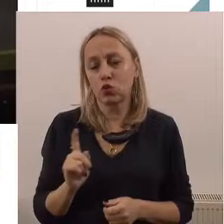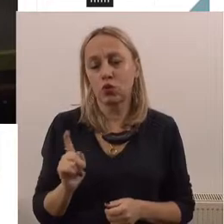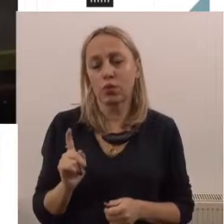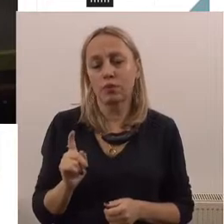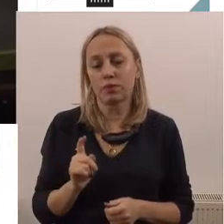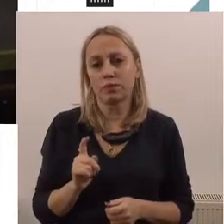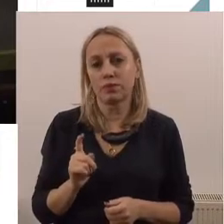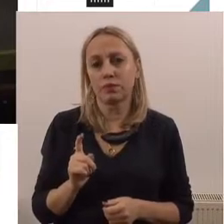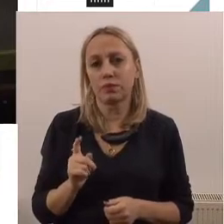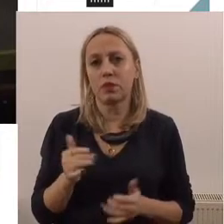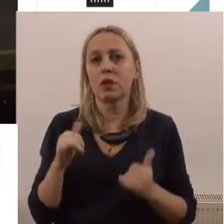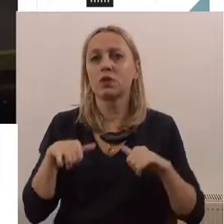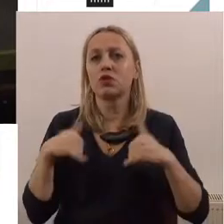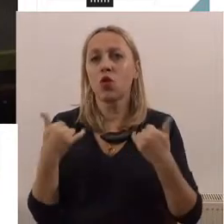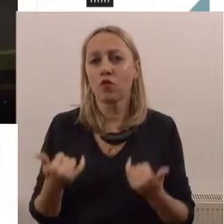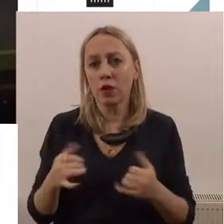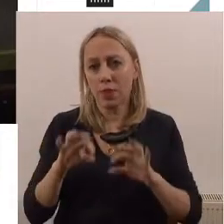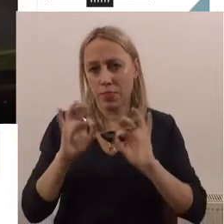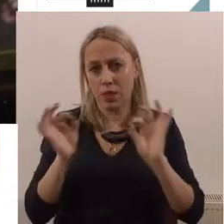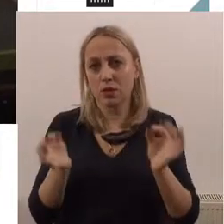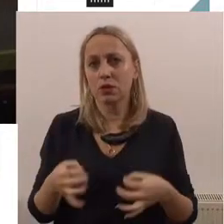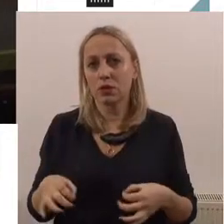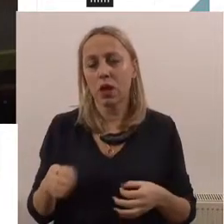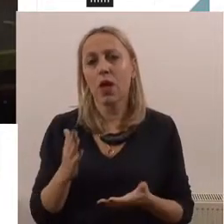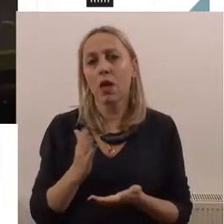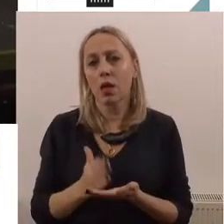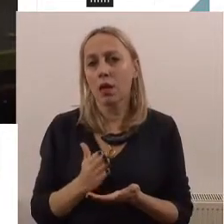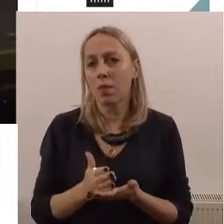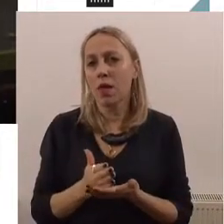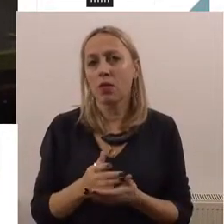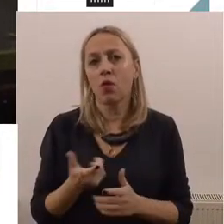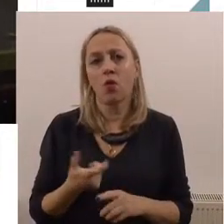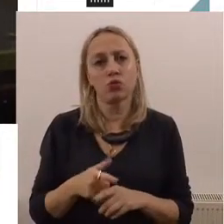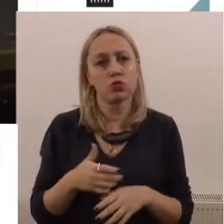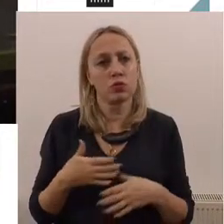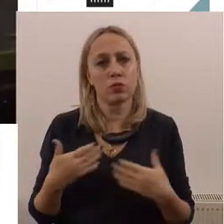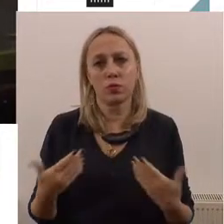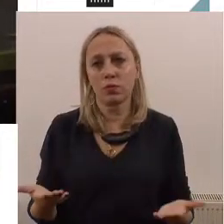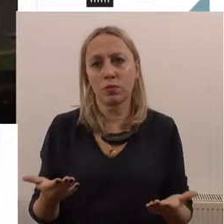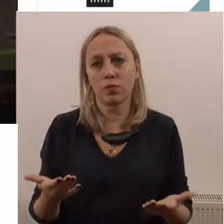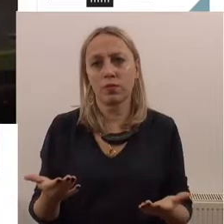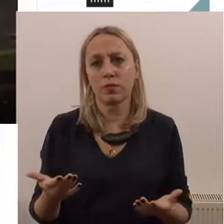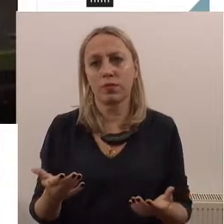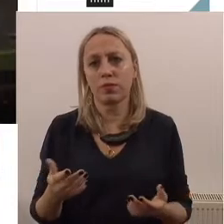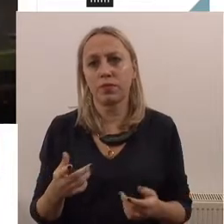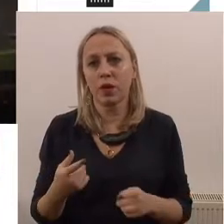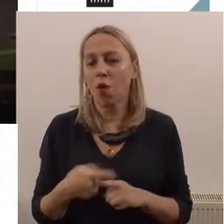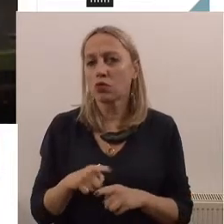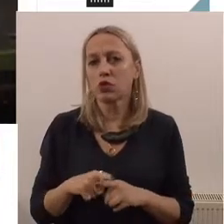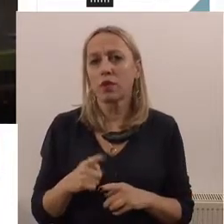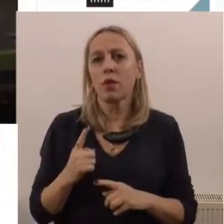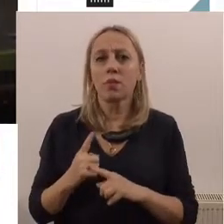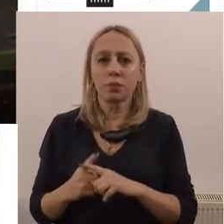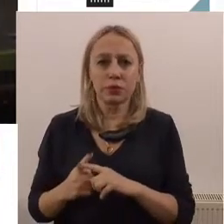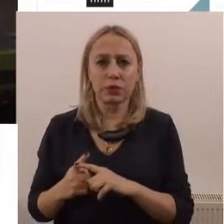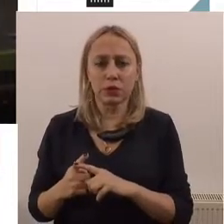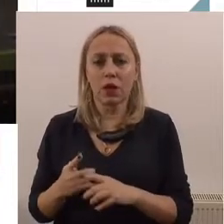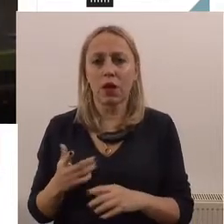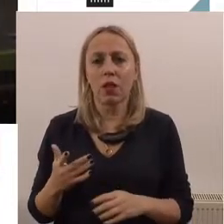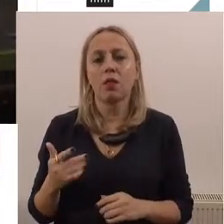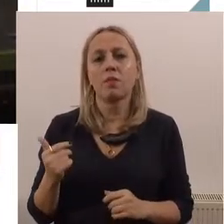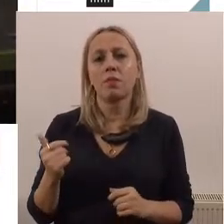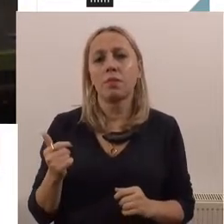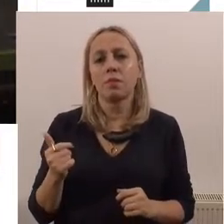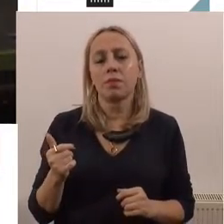as an artist, as curator, I would like to say that that contemporary art has a great